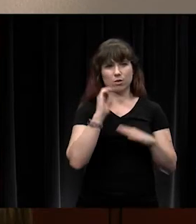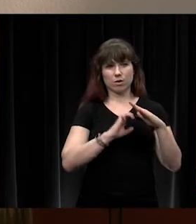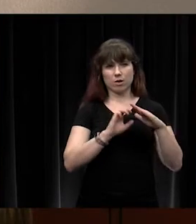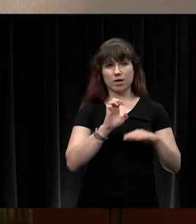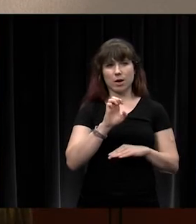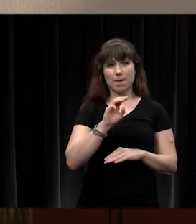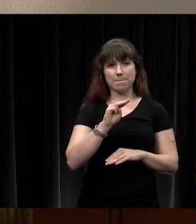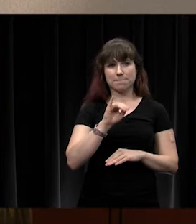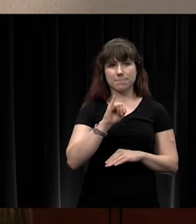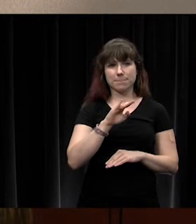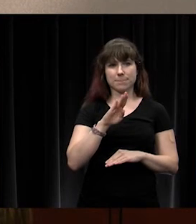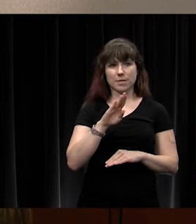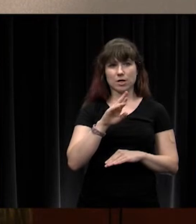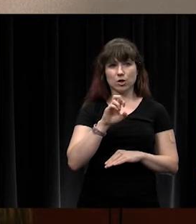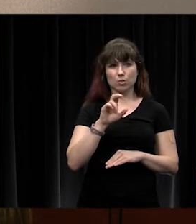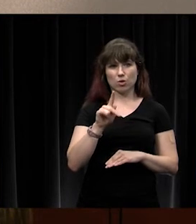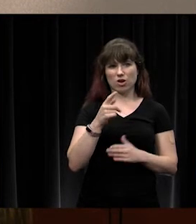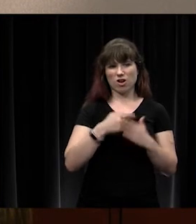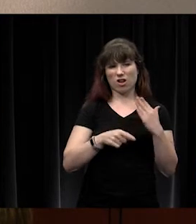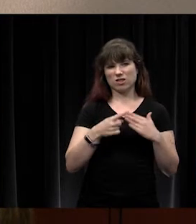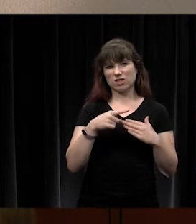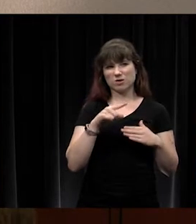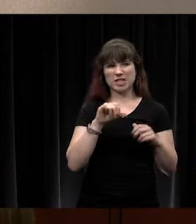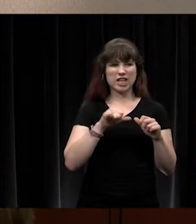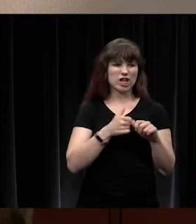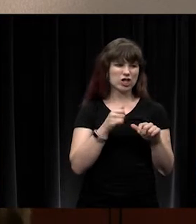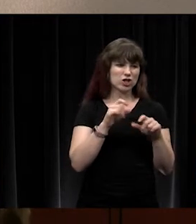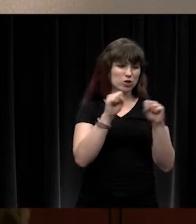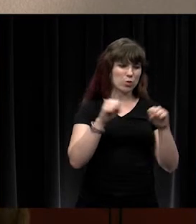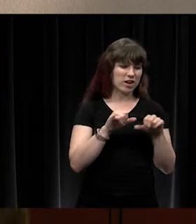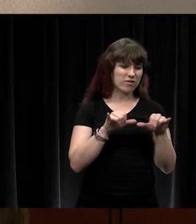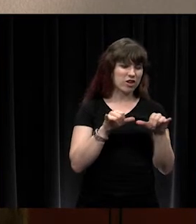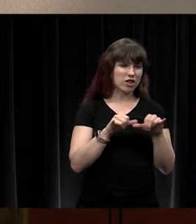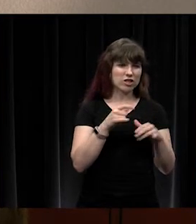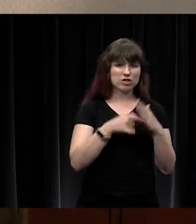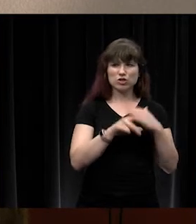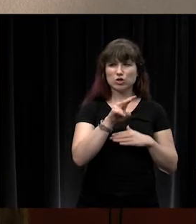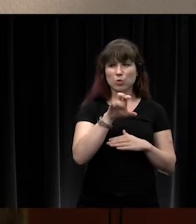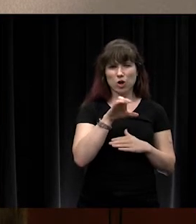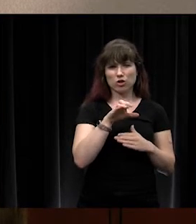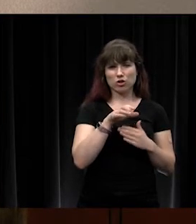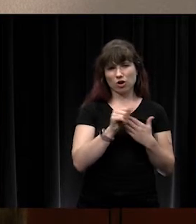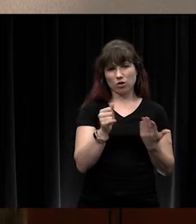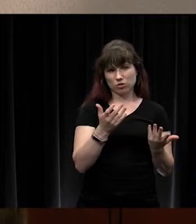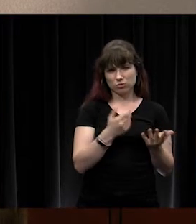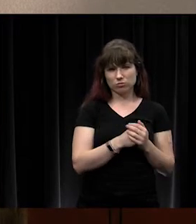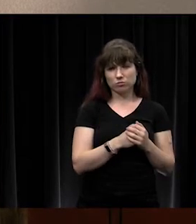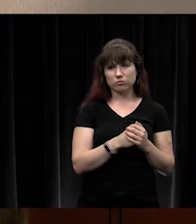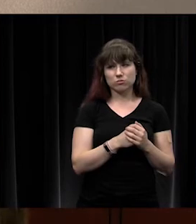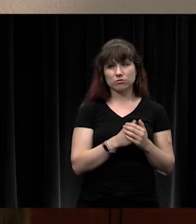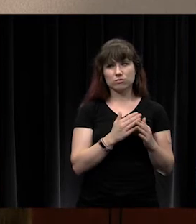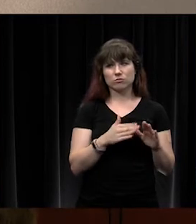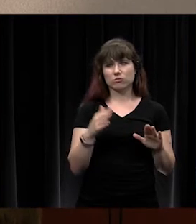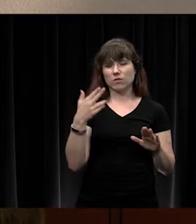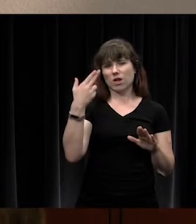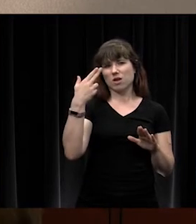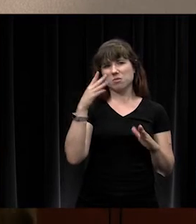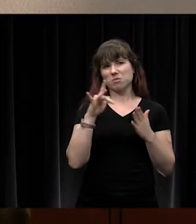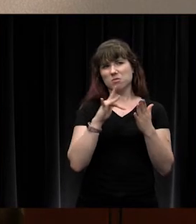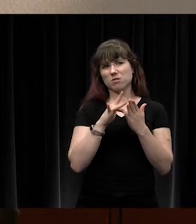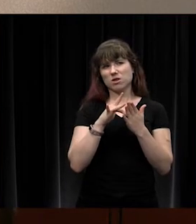about $200 a square foot. The high school was set at $220 a square foot.